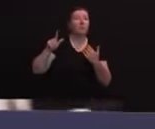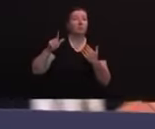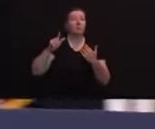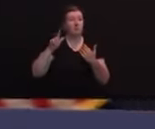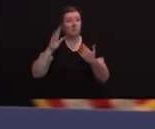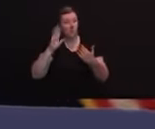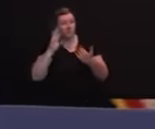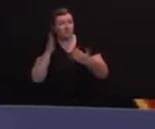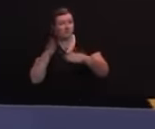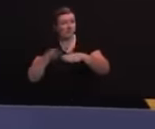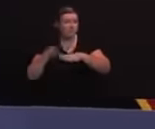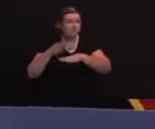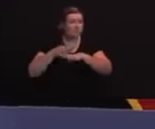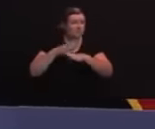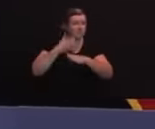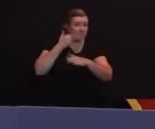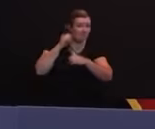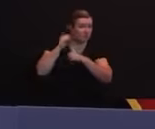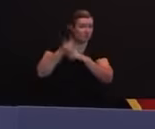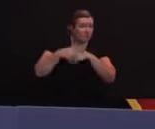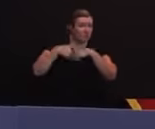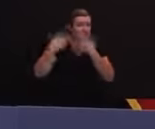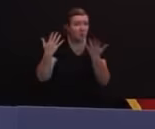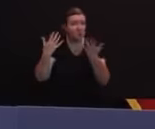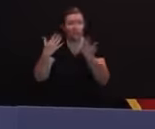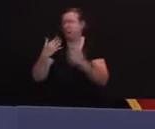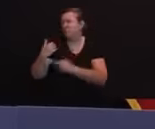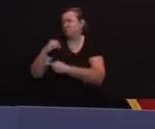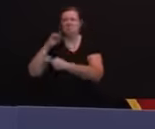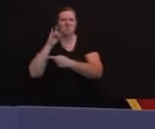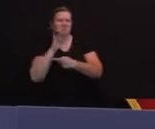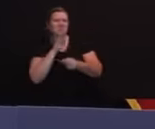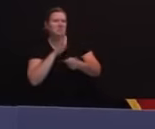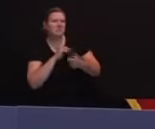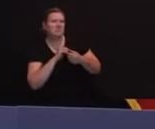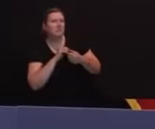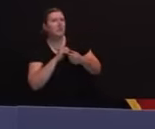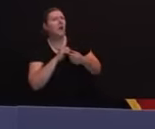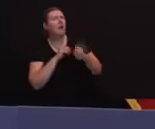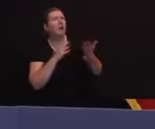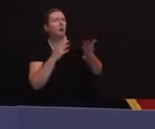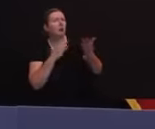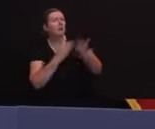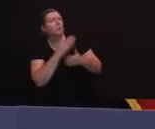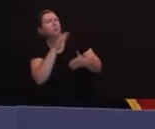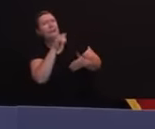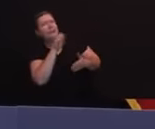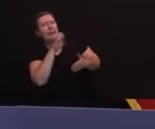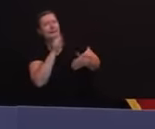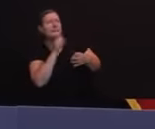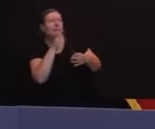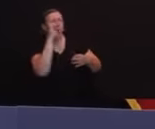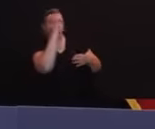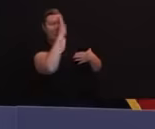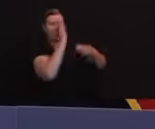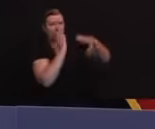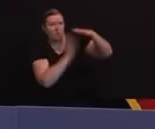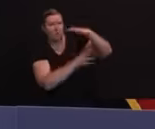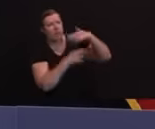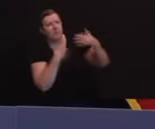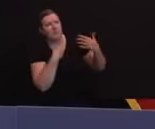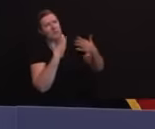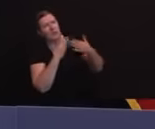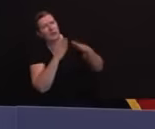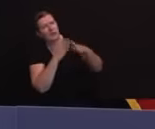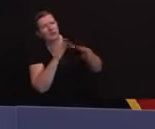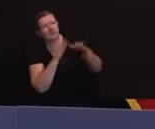modeling, we look at new cases, hospitalizations, average length of stay, admission